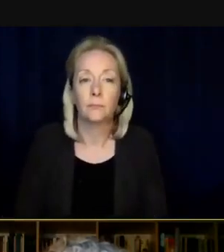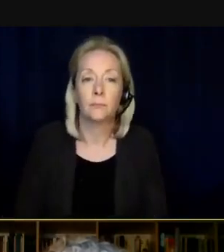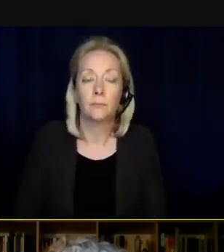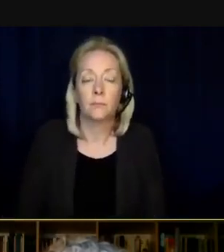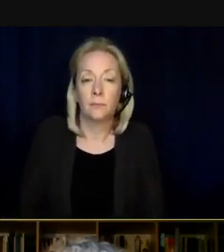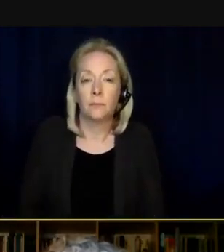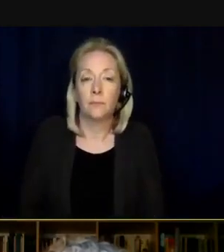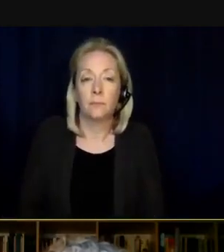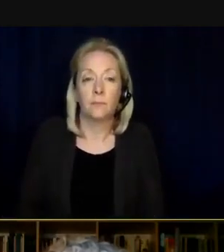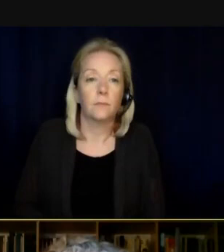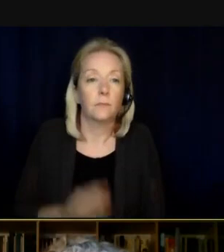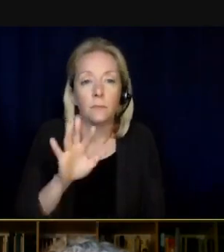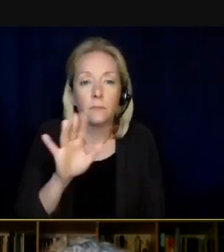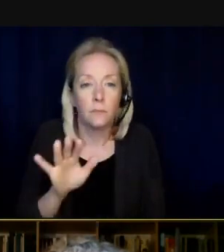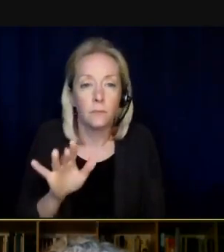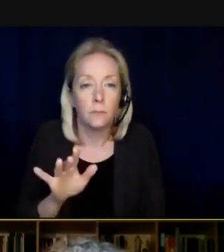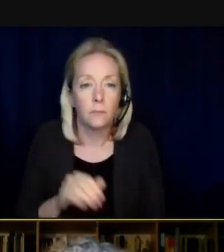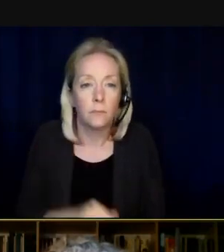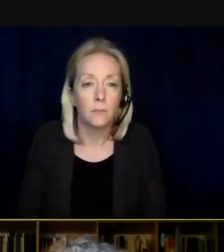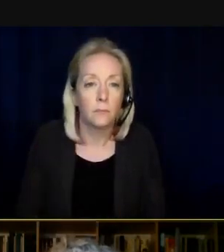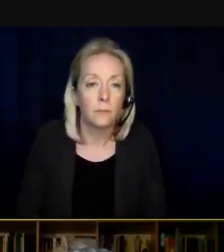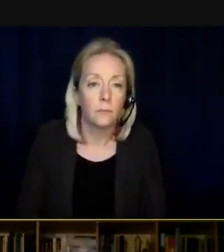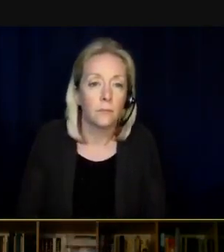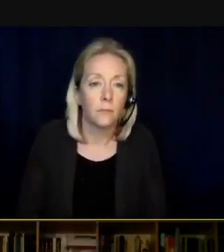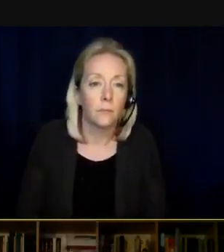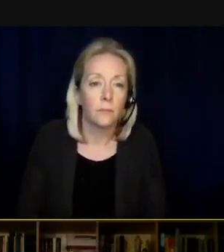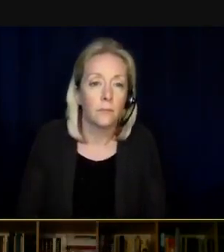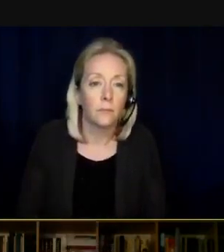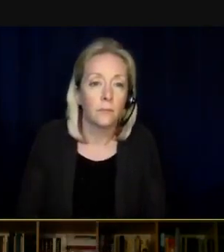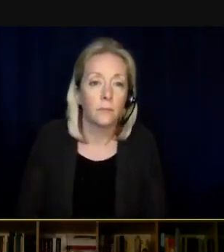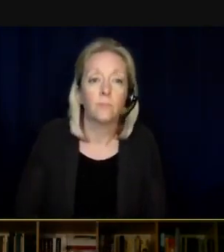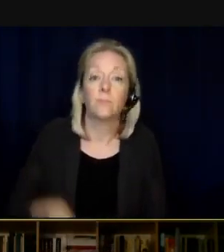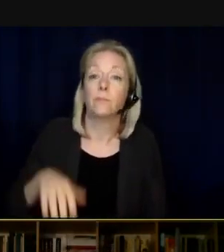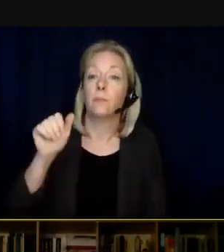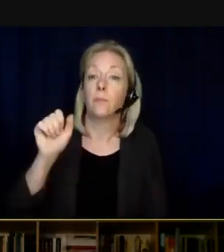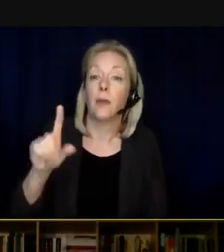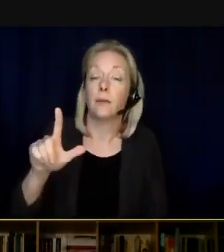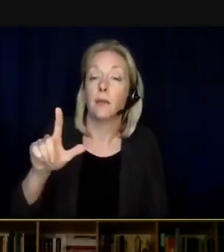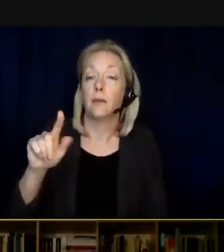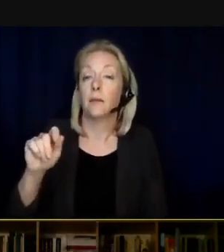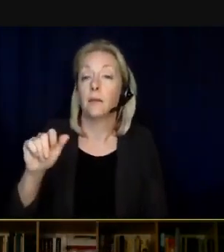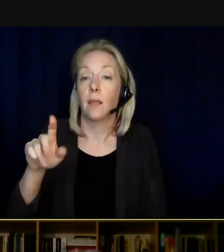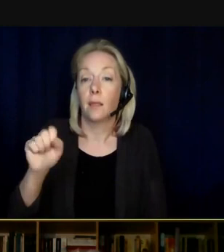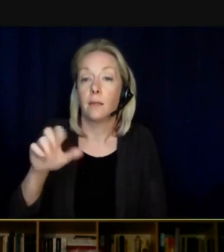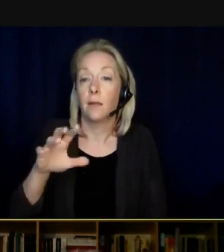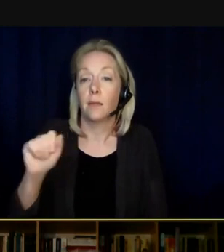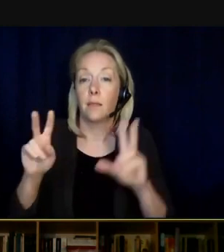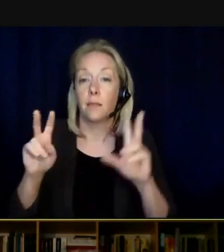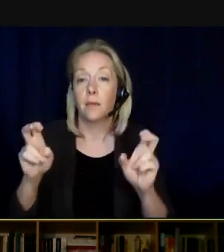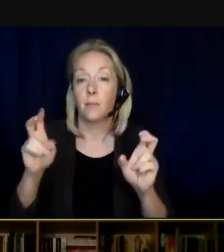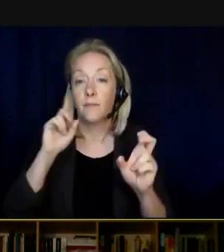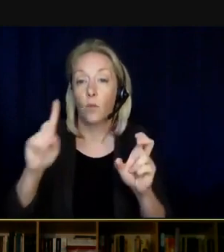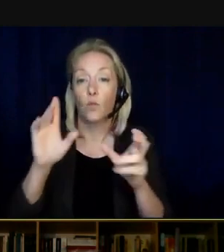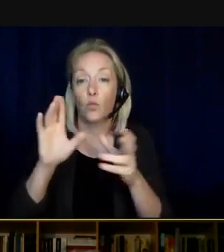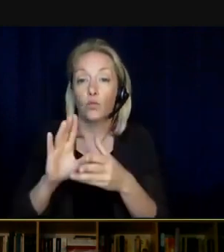This series over here, this is the ASL Tales and Games for Kids series. We